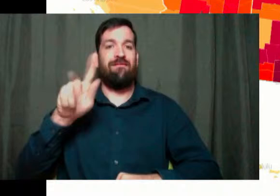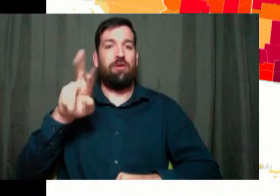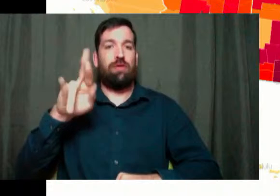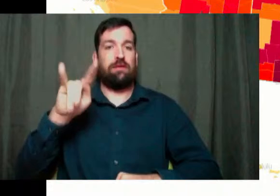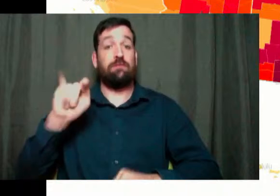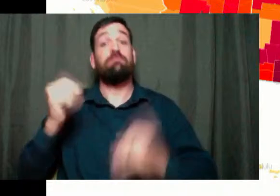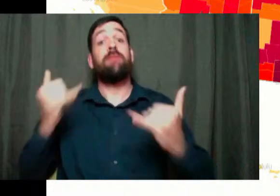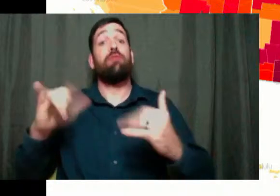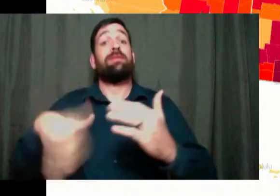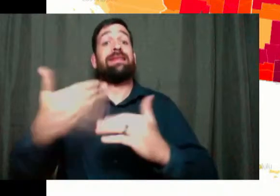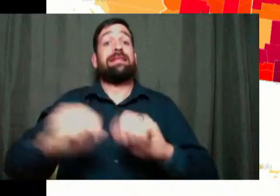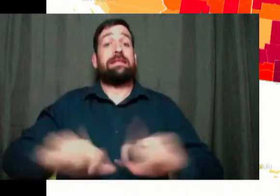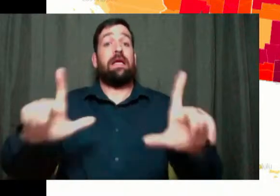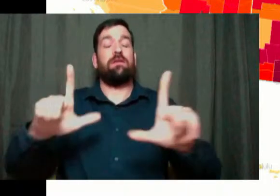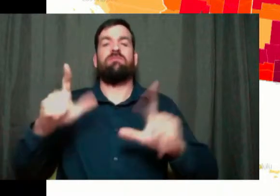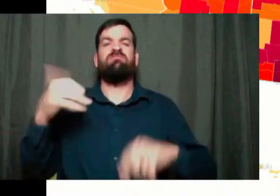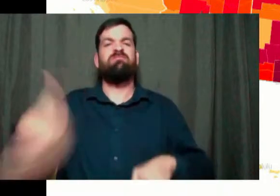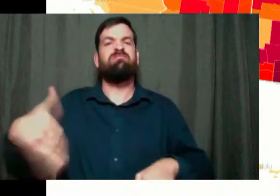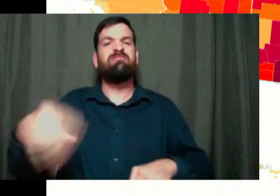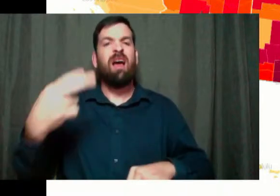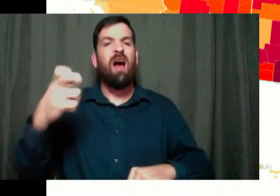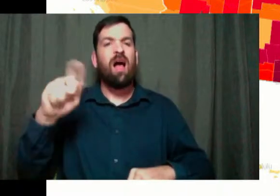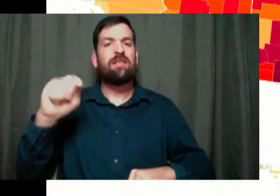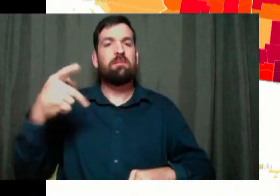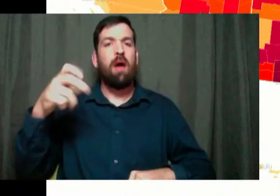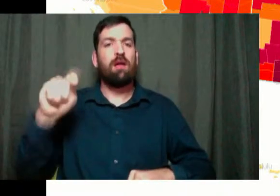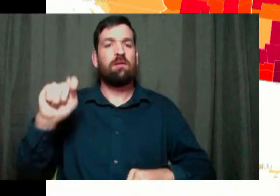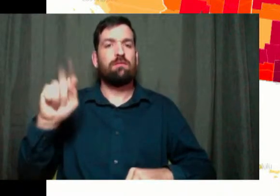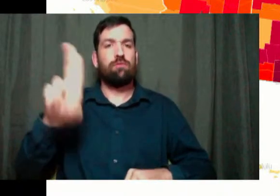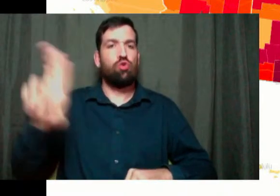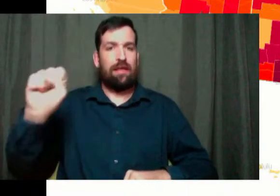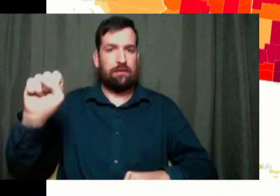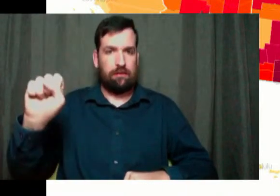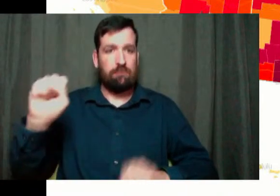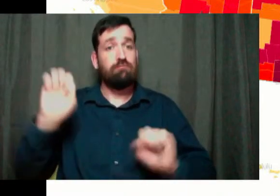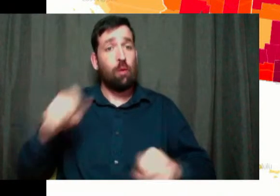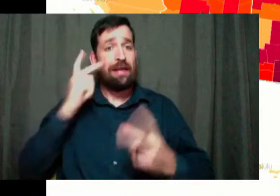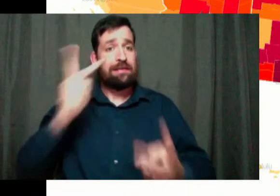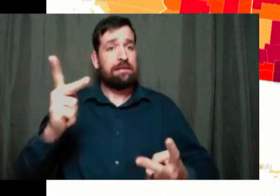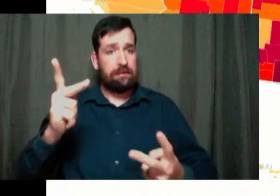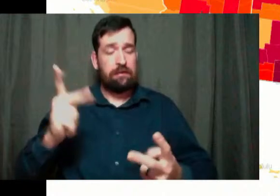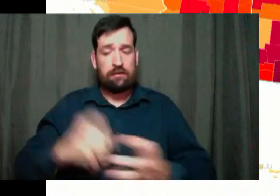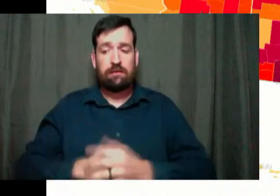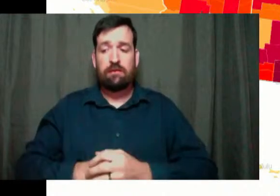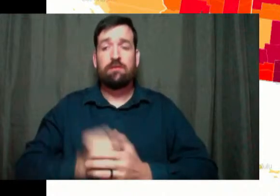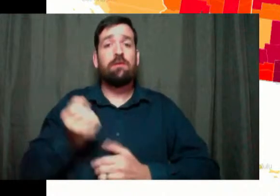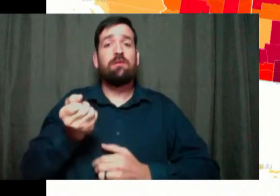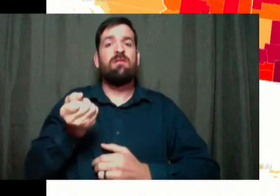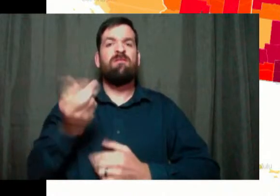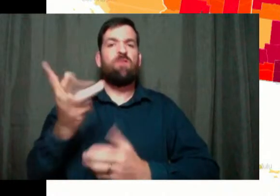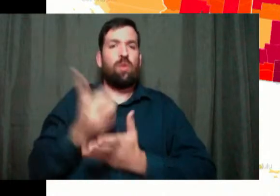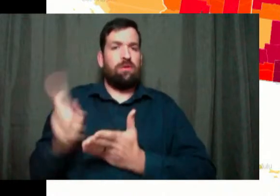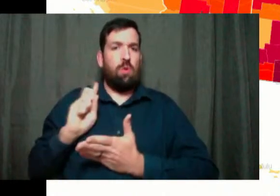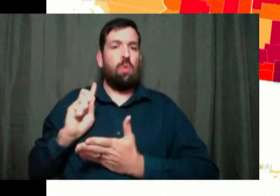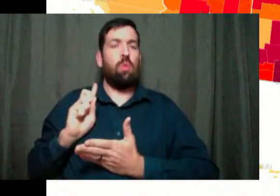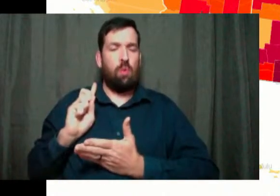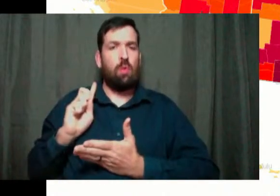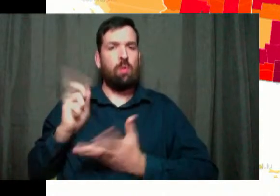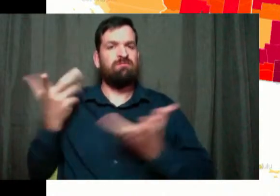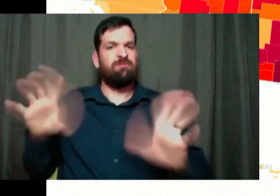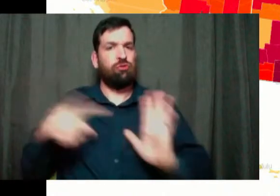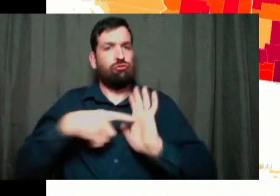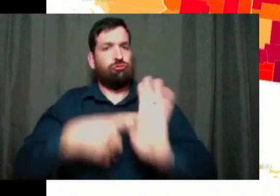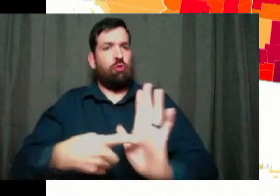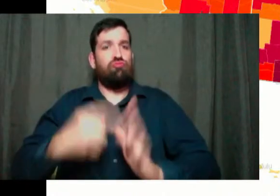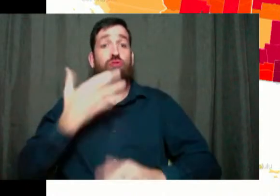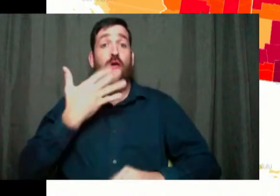This is a slide of hotspots in the United States, and you can see that a few weeks ago we showed this, and Colorado was a